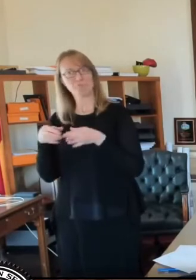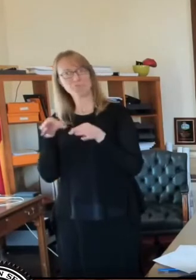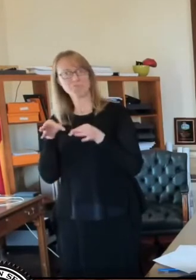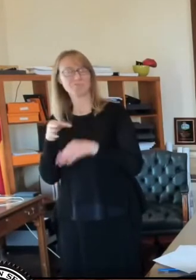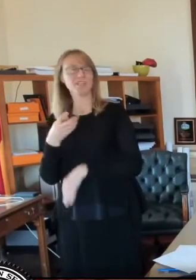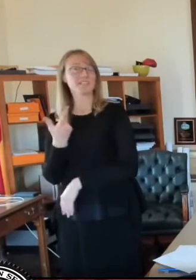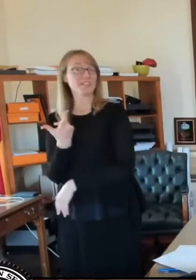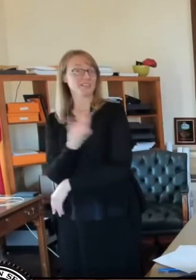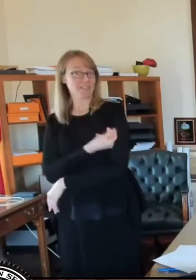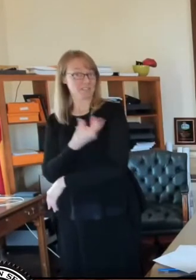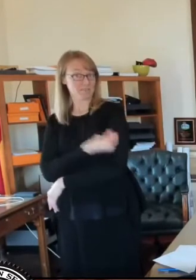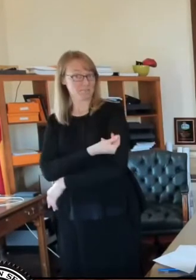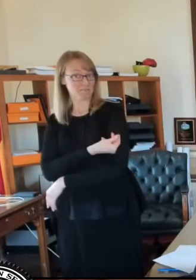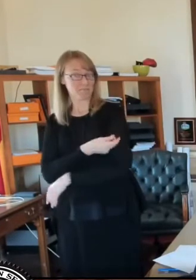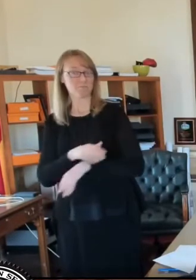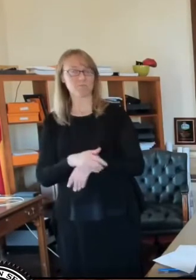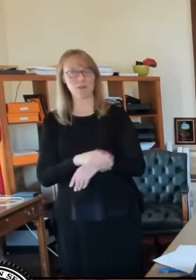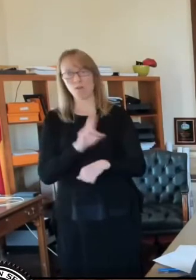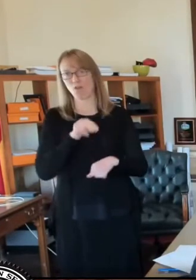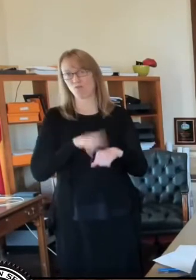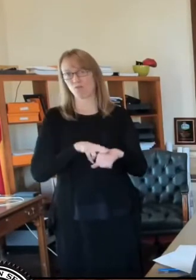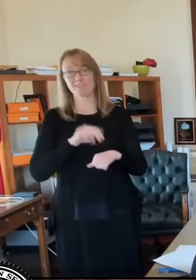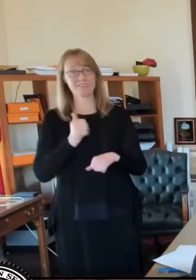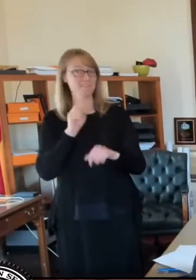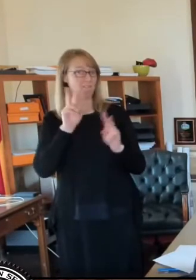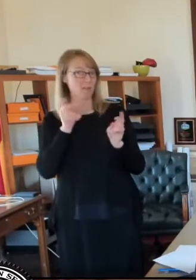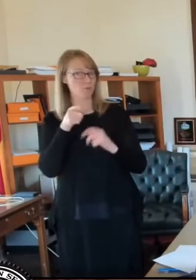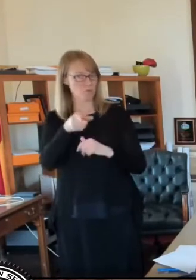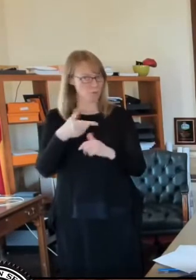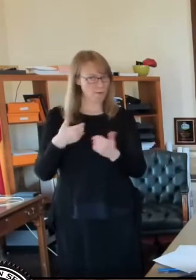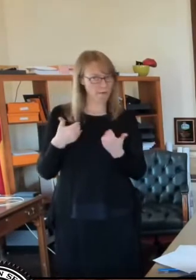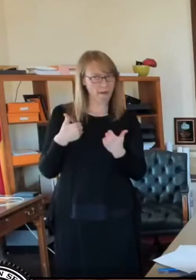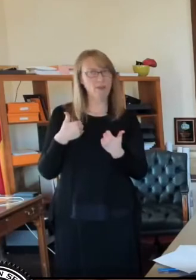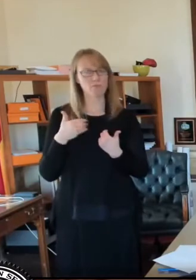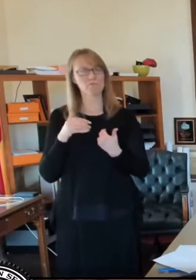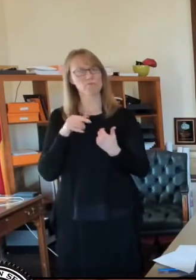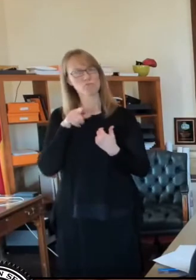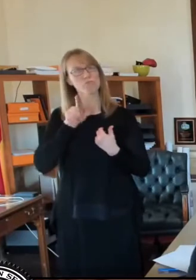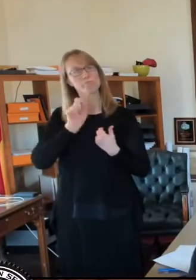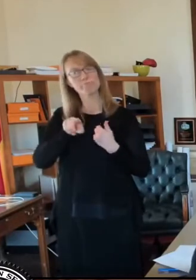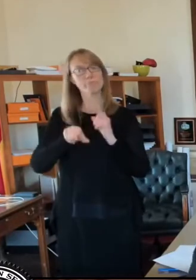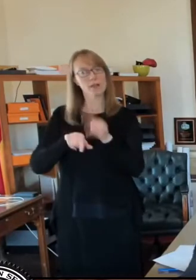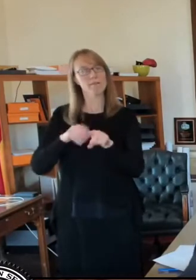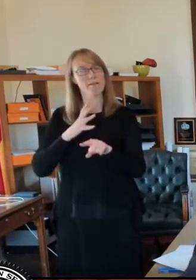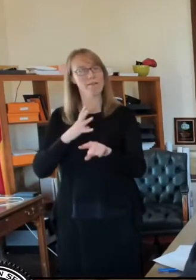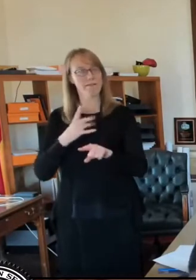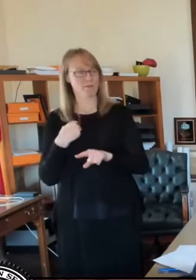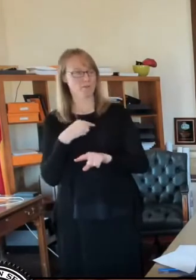questions on any topic that you have. So,